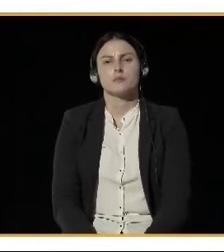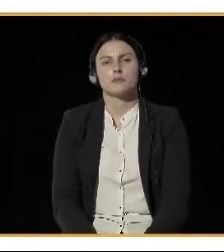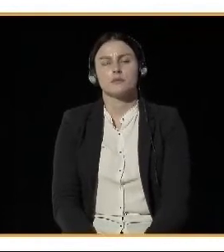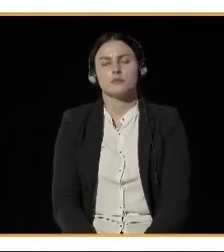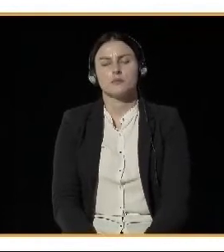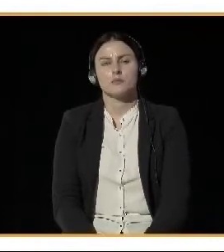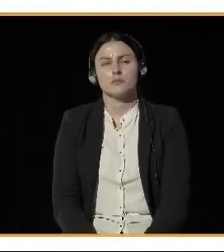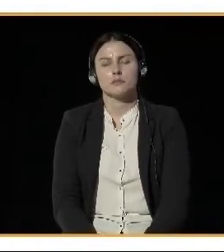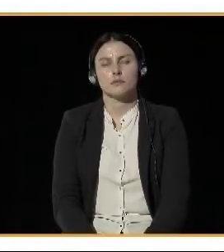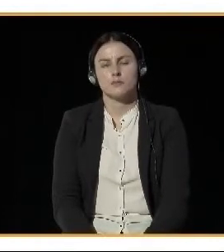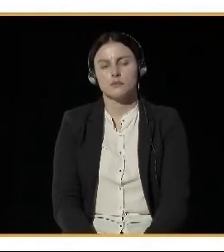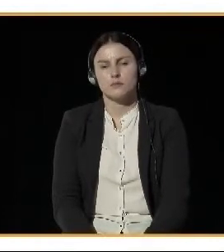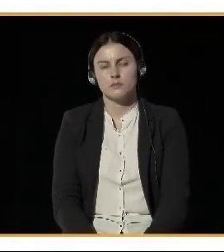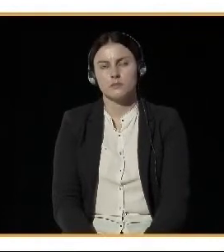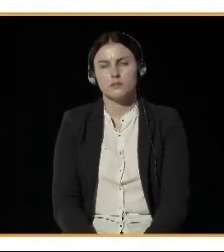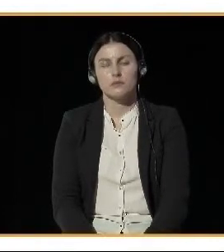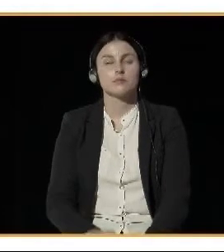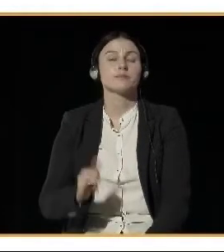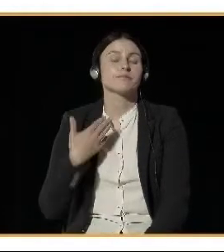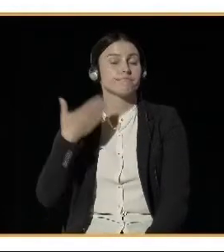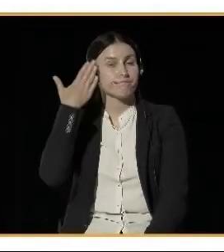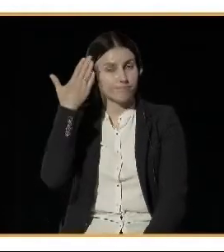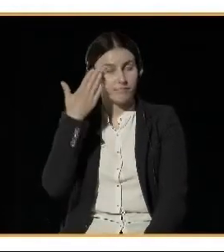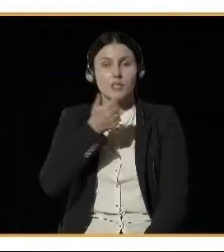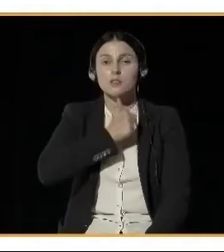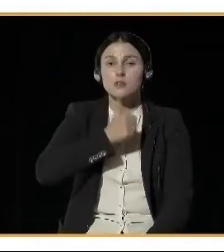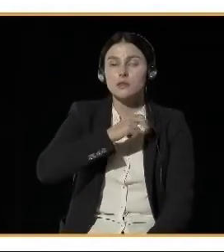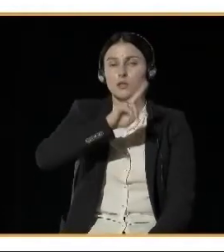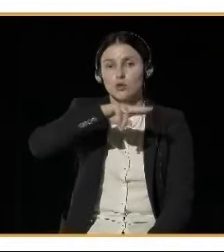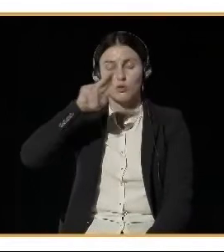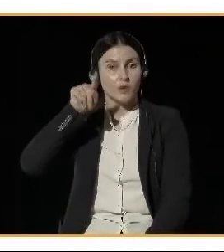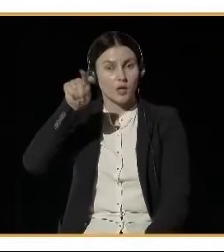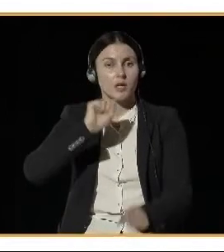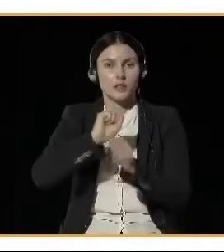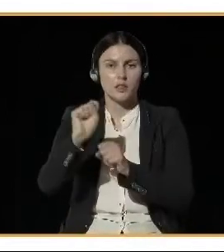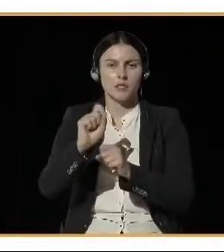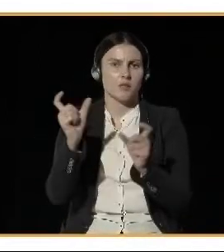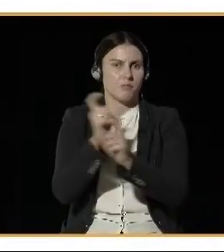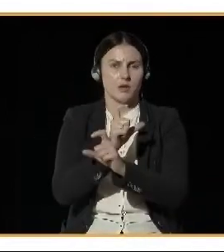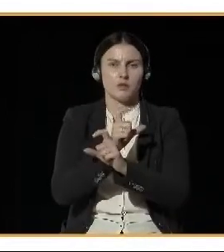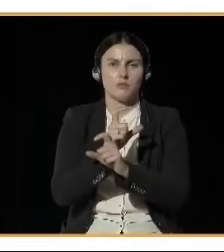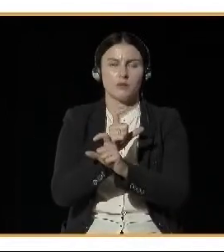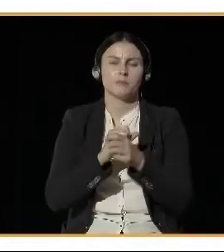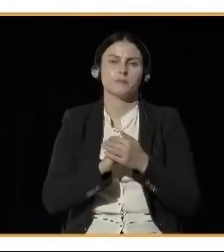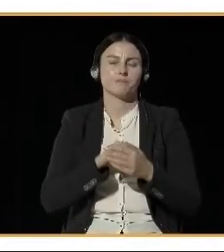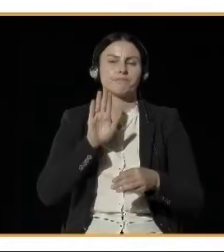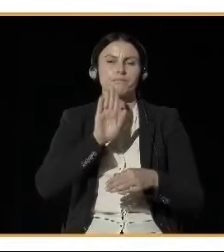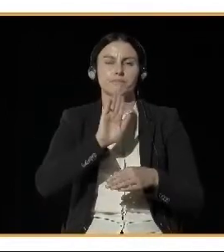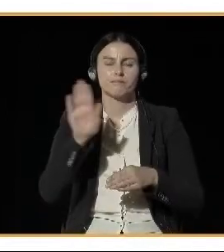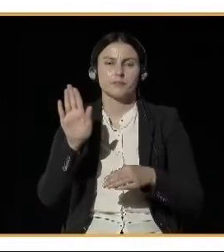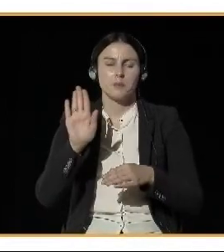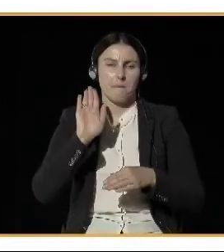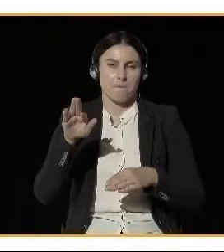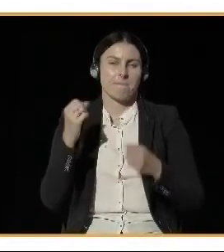We learned that in Iceland and Norway there are a lot of well-established volunteer